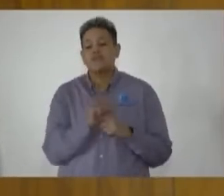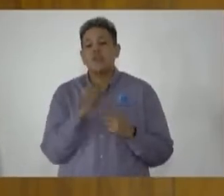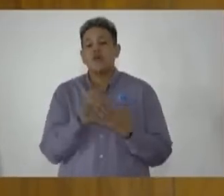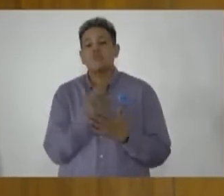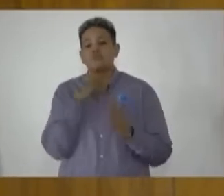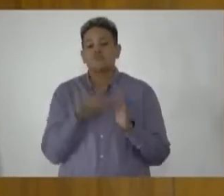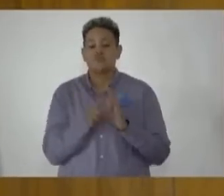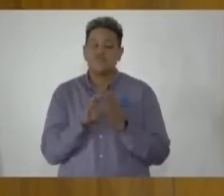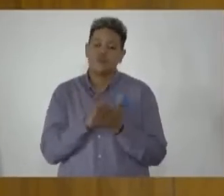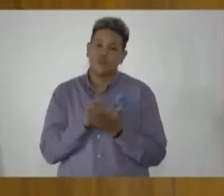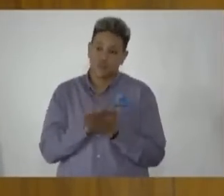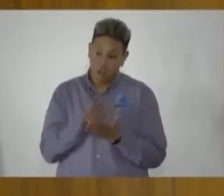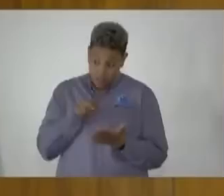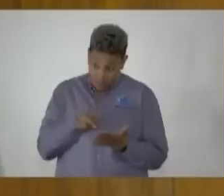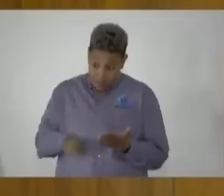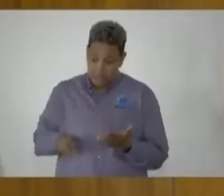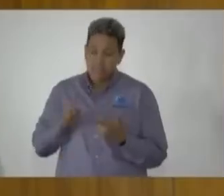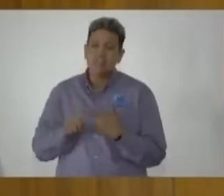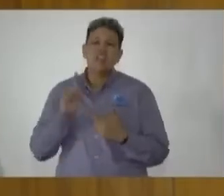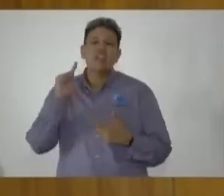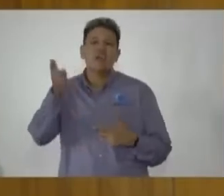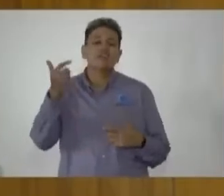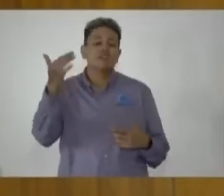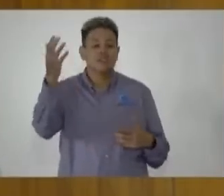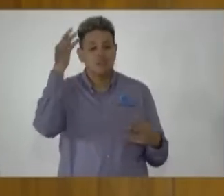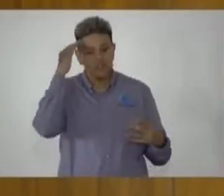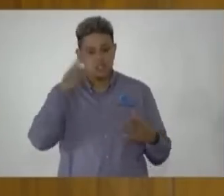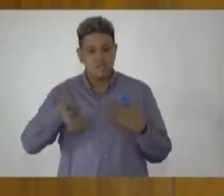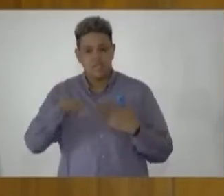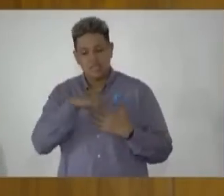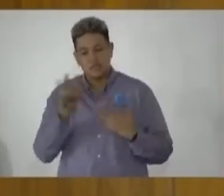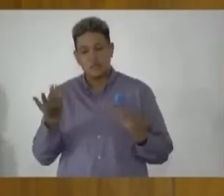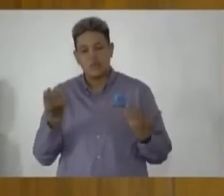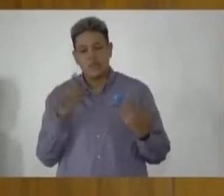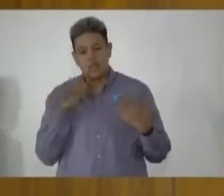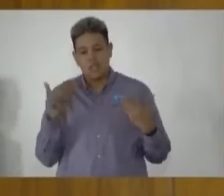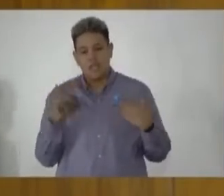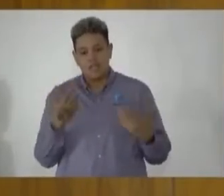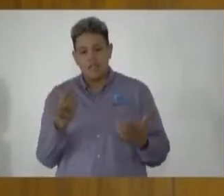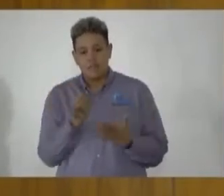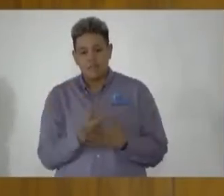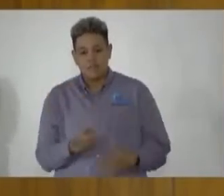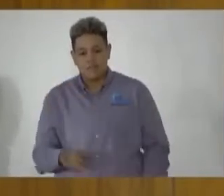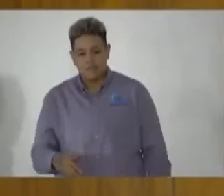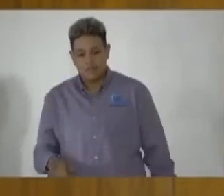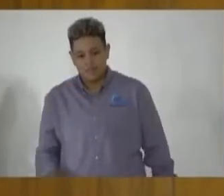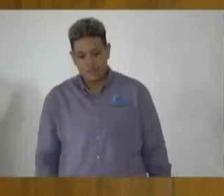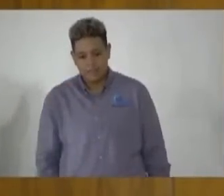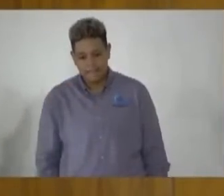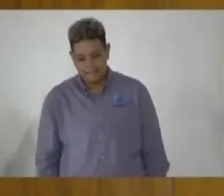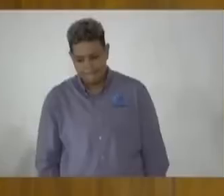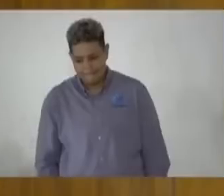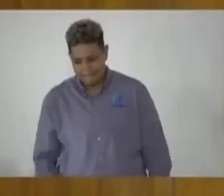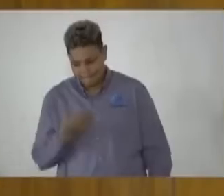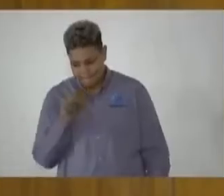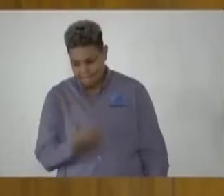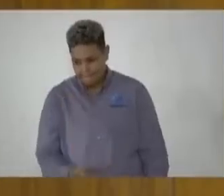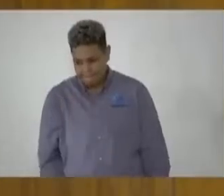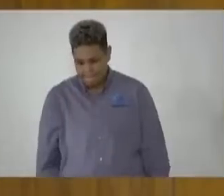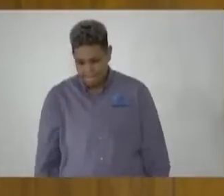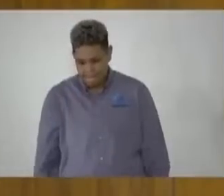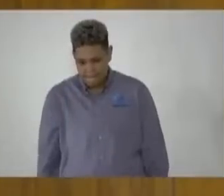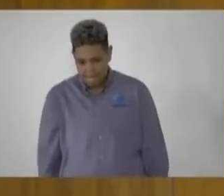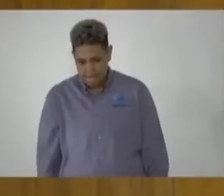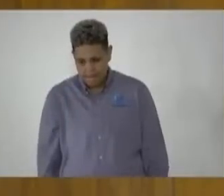to review the document and then consider it next week and just have it approved thereafter. May it please.